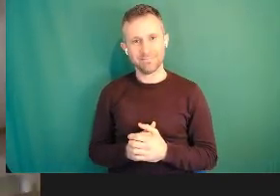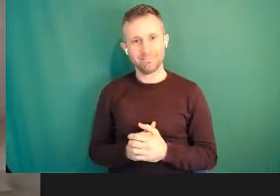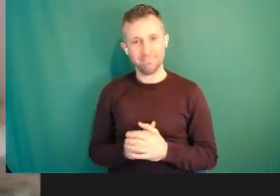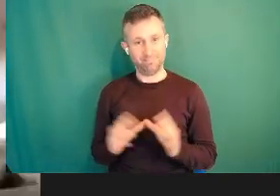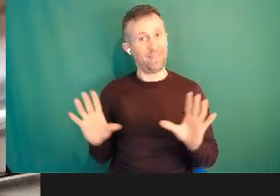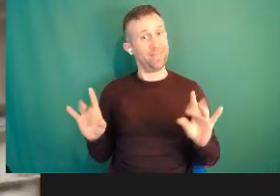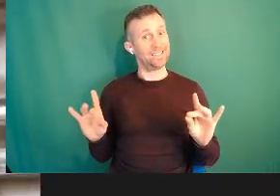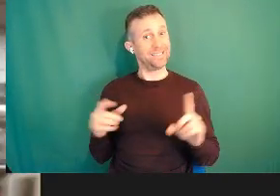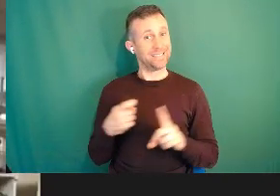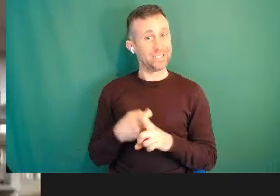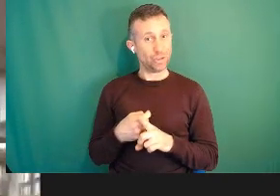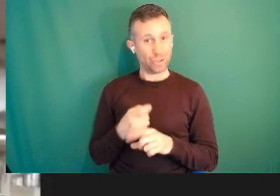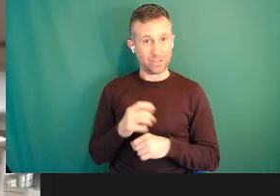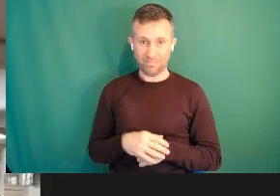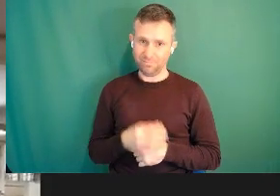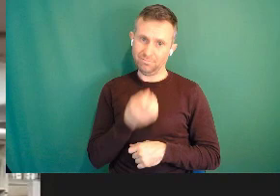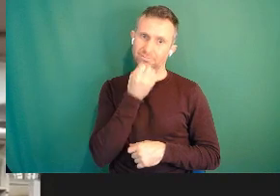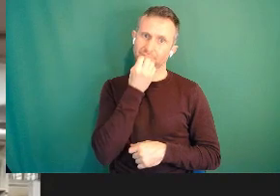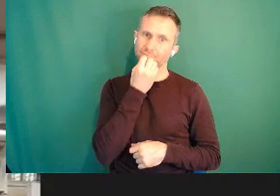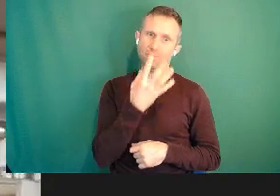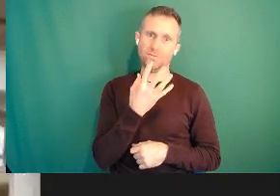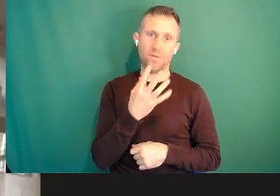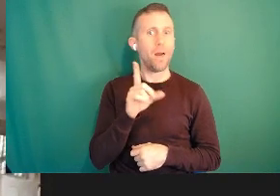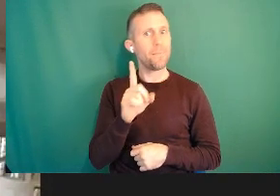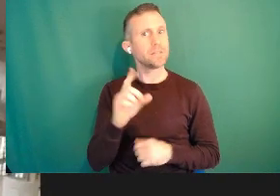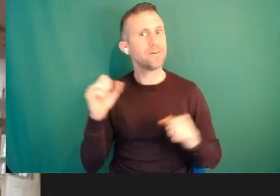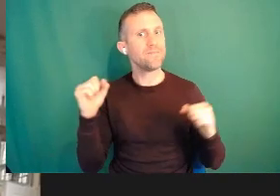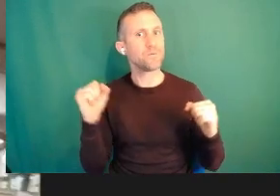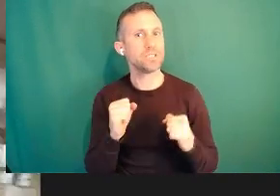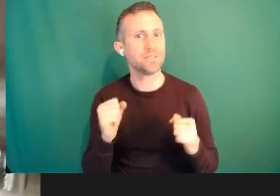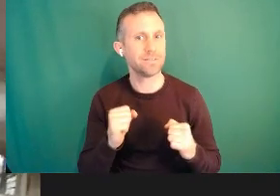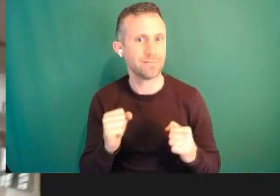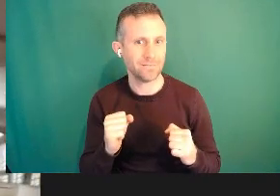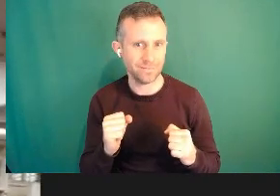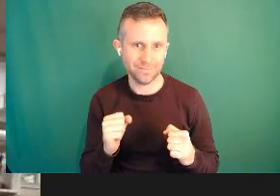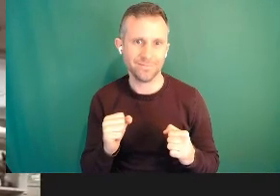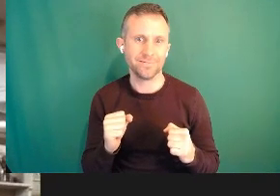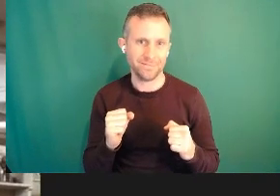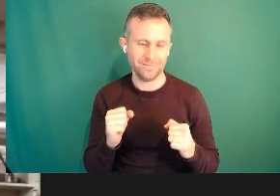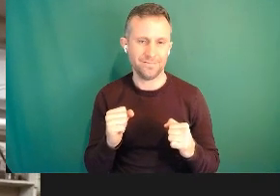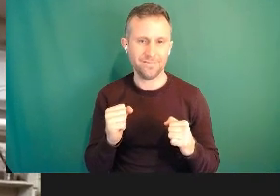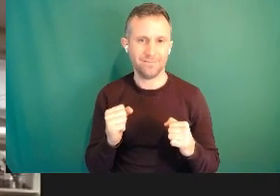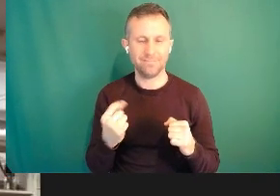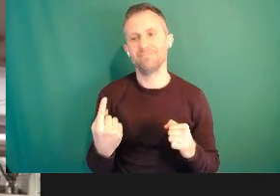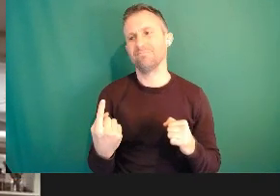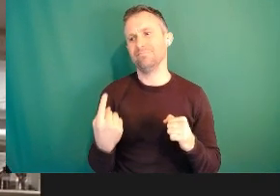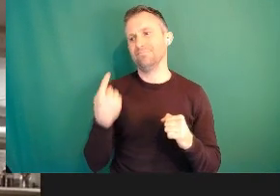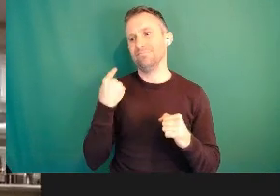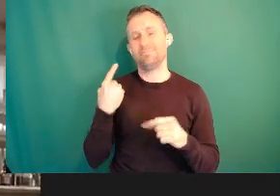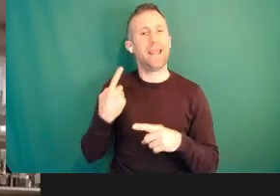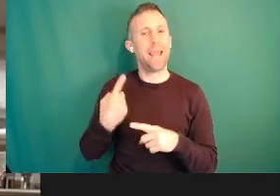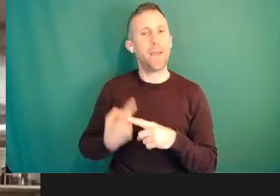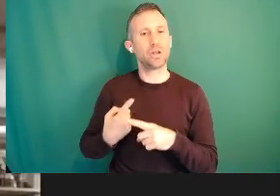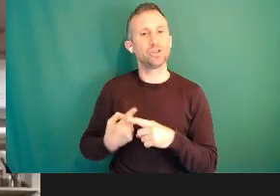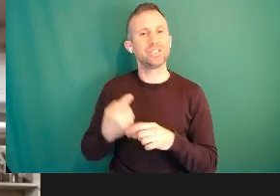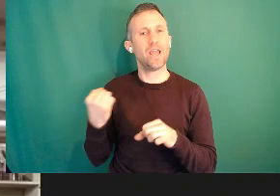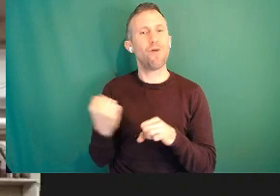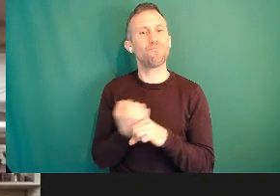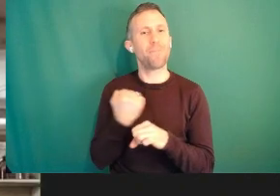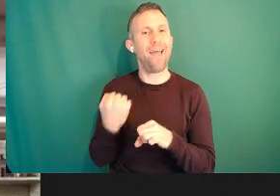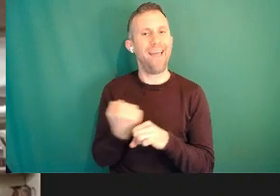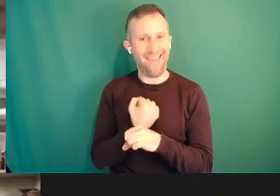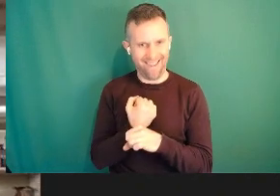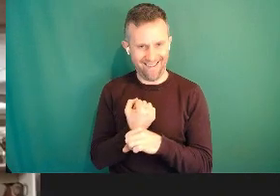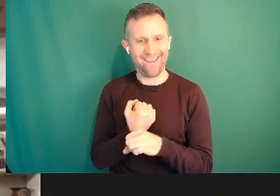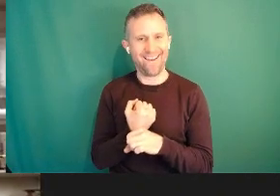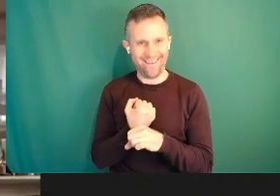very cold because when the trust they did the emergency repair work, the bill, the money kind of ran out,